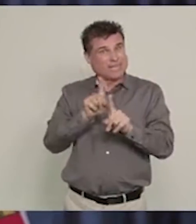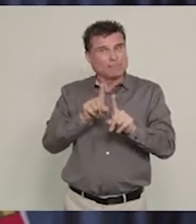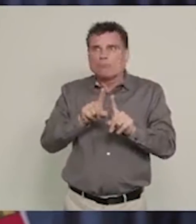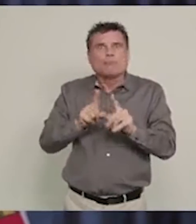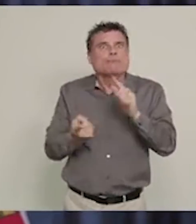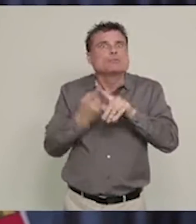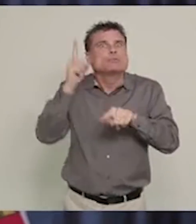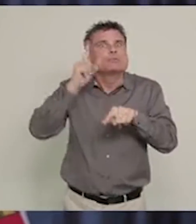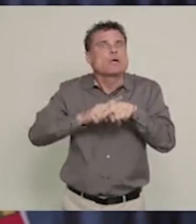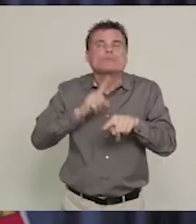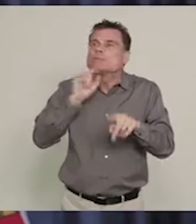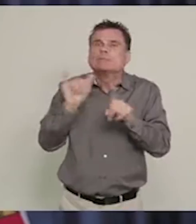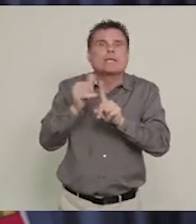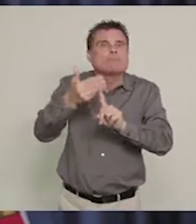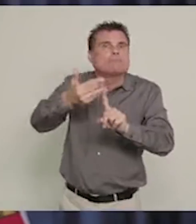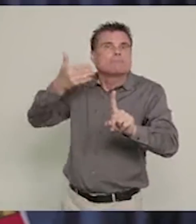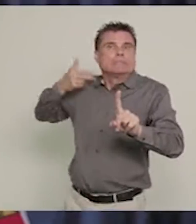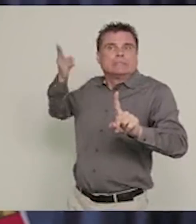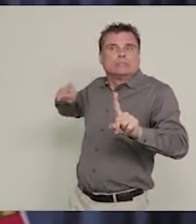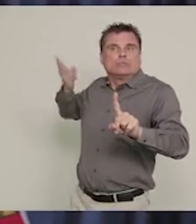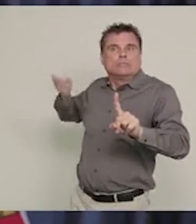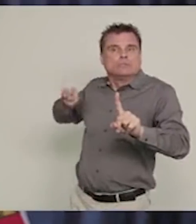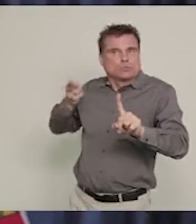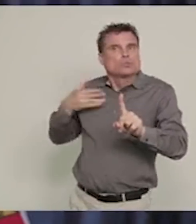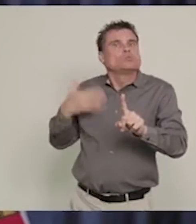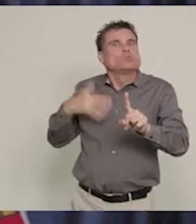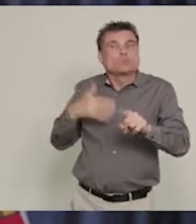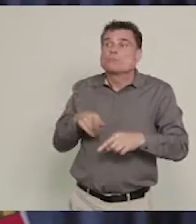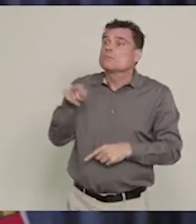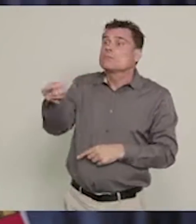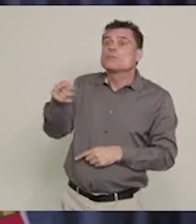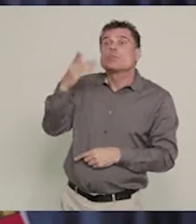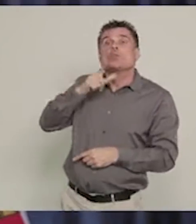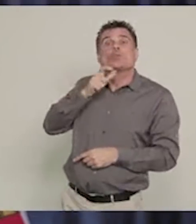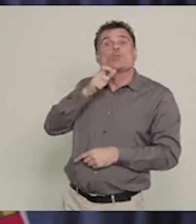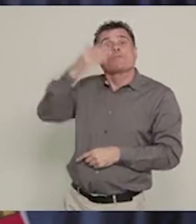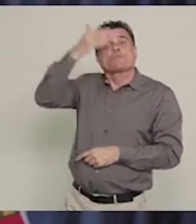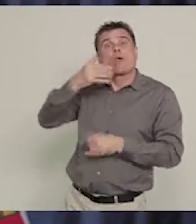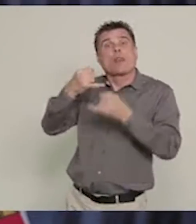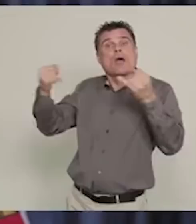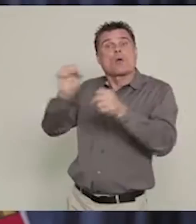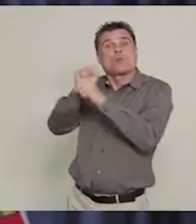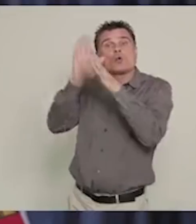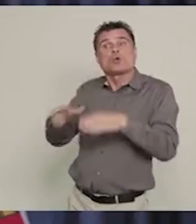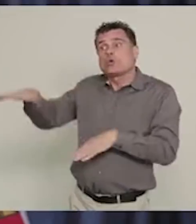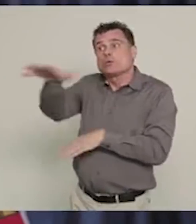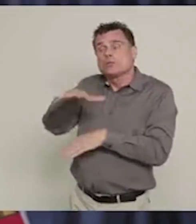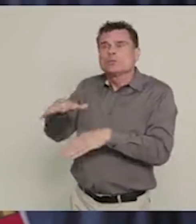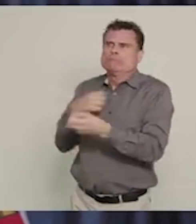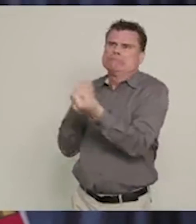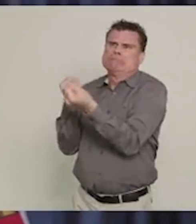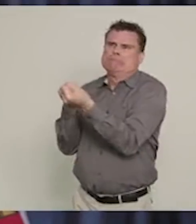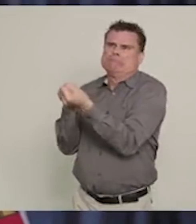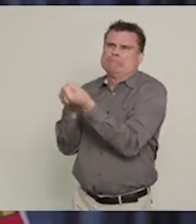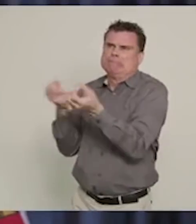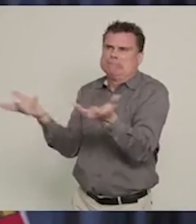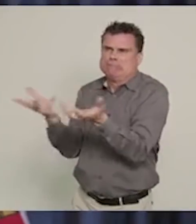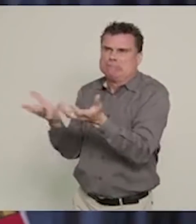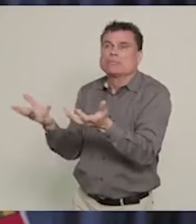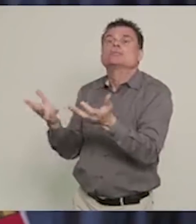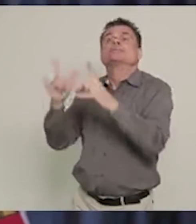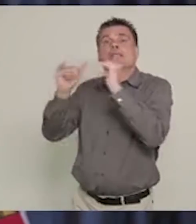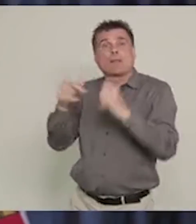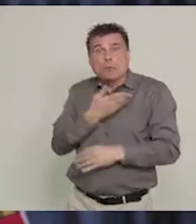supporting all of us through this health emergency. The rest of us need to do our part by supporting them. As the